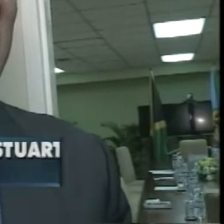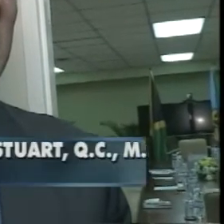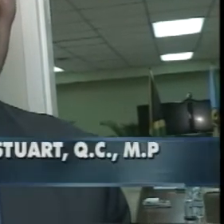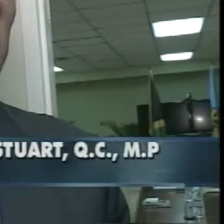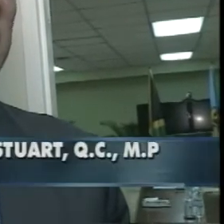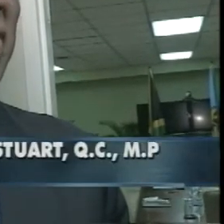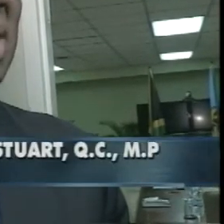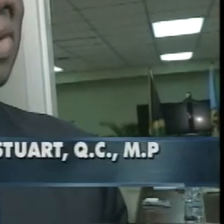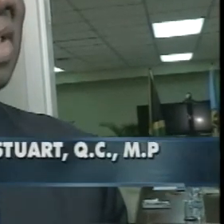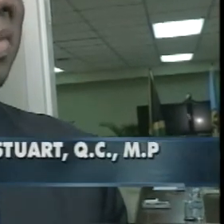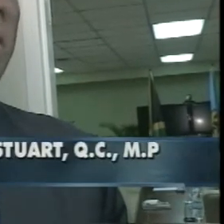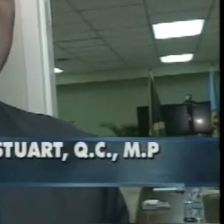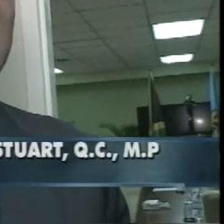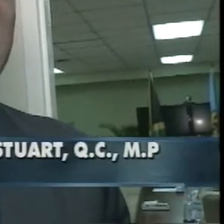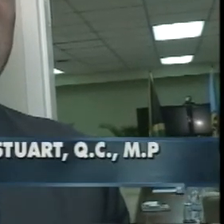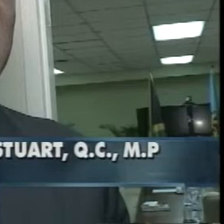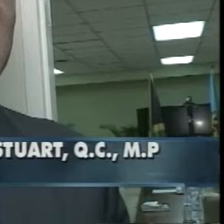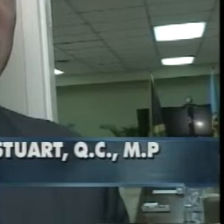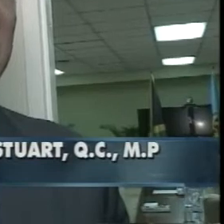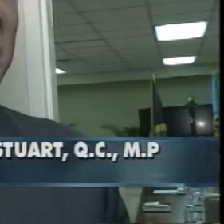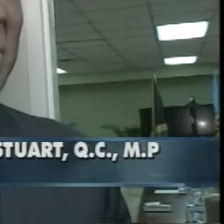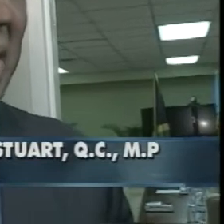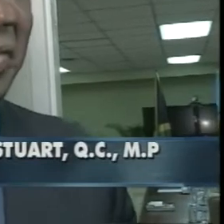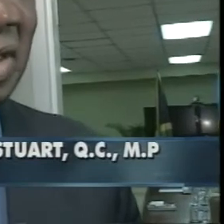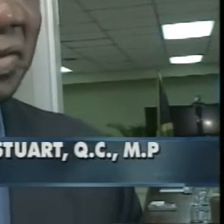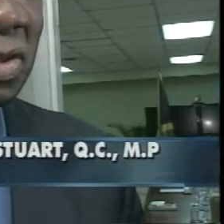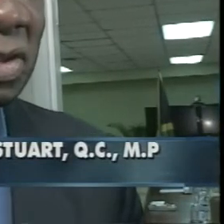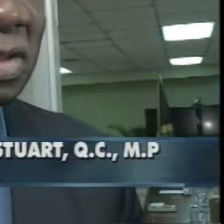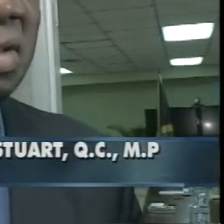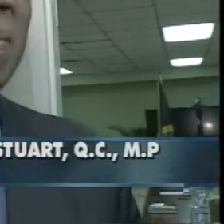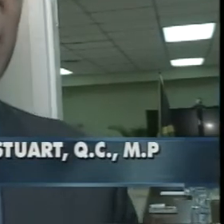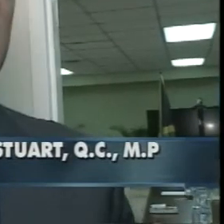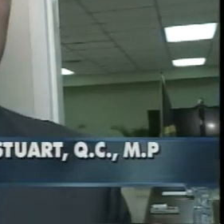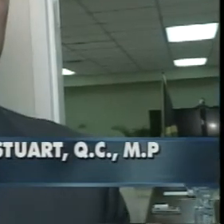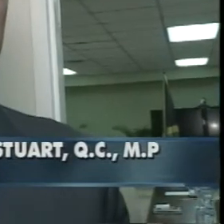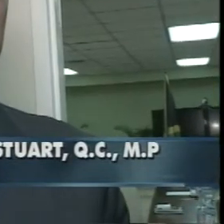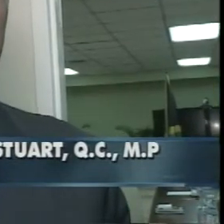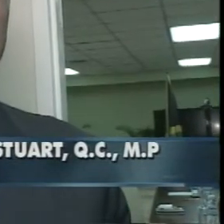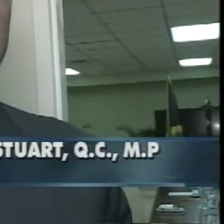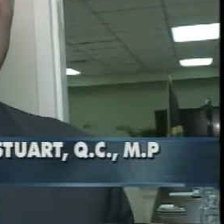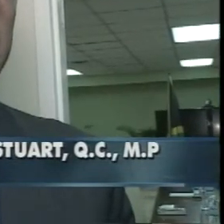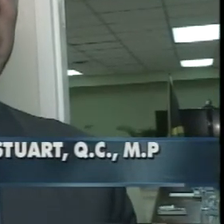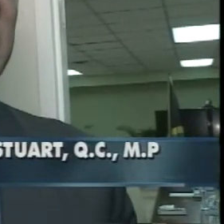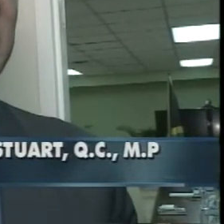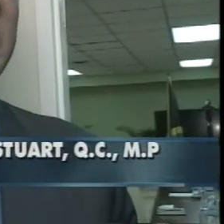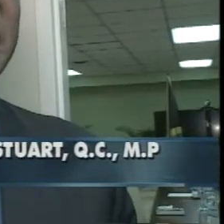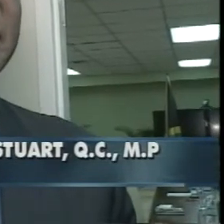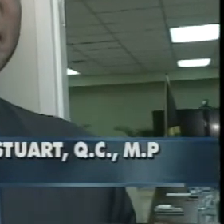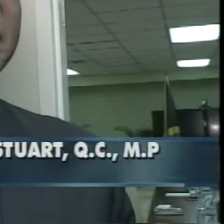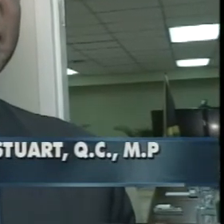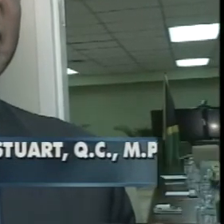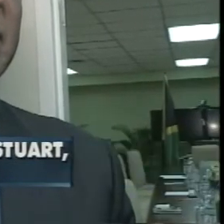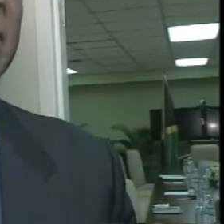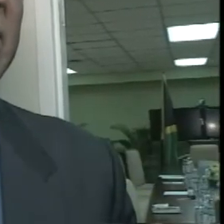say exactly how we feel about some of these things. Very respectfully, of course. But I don't think